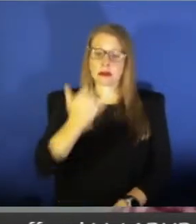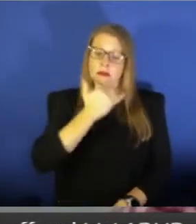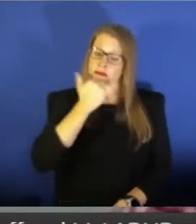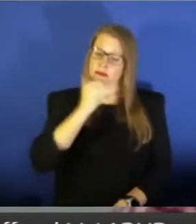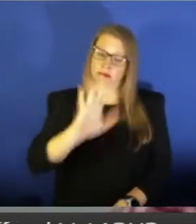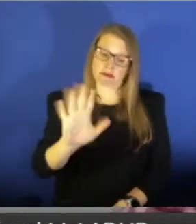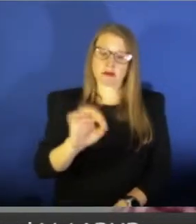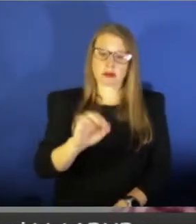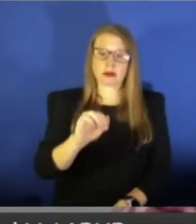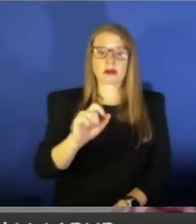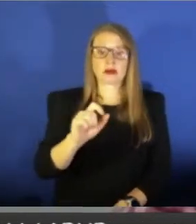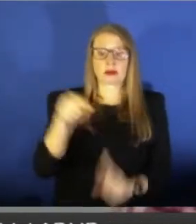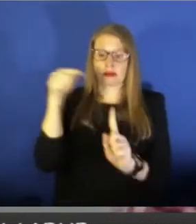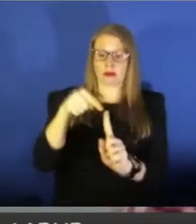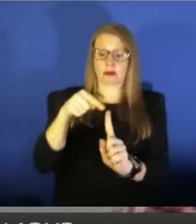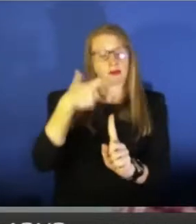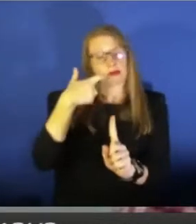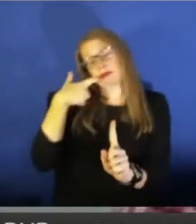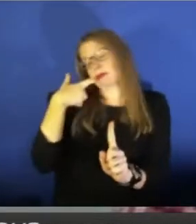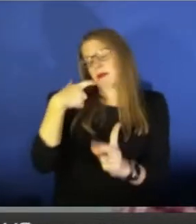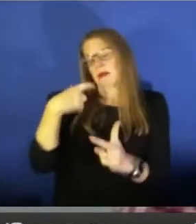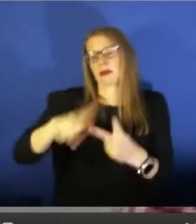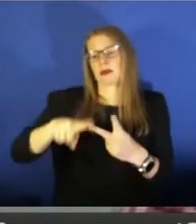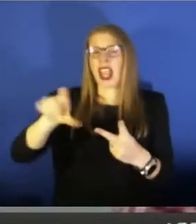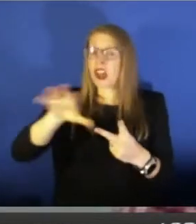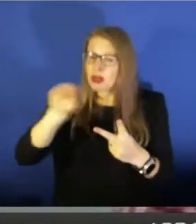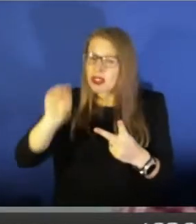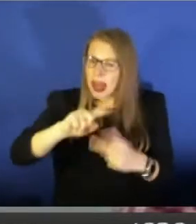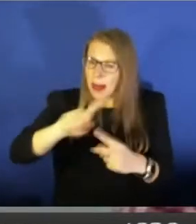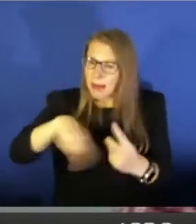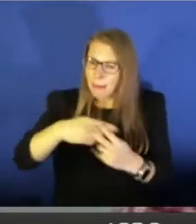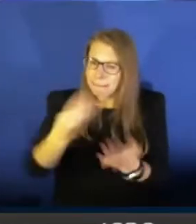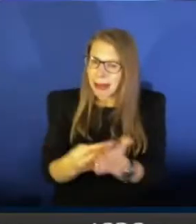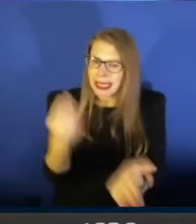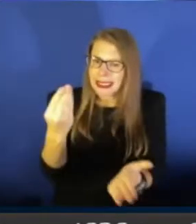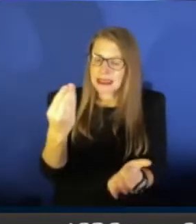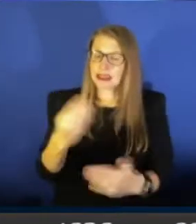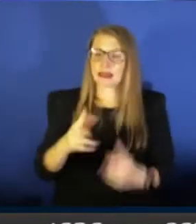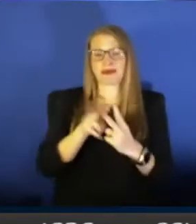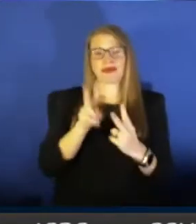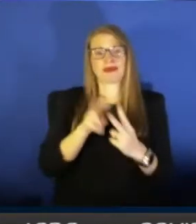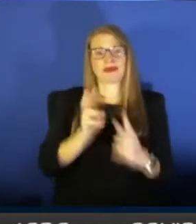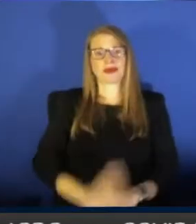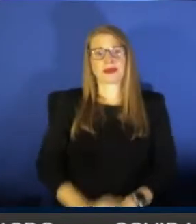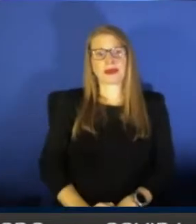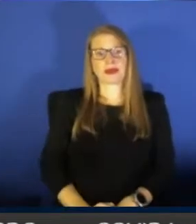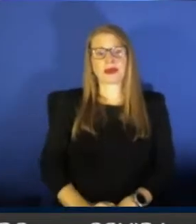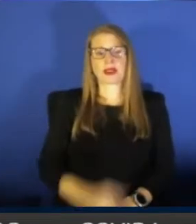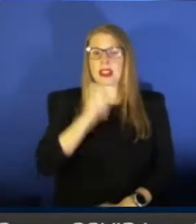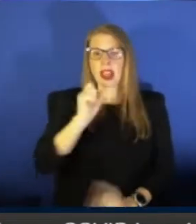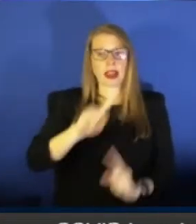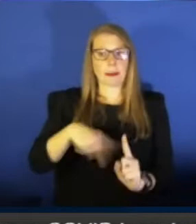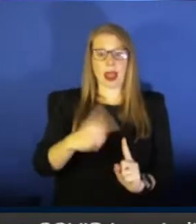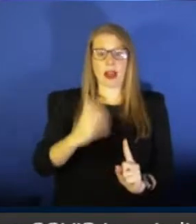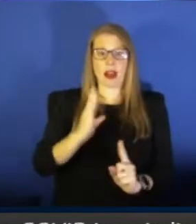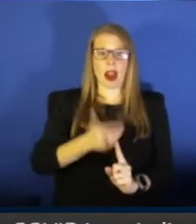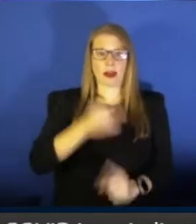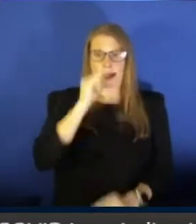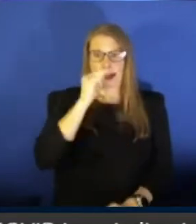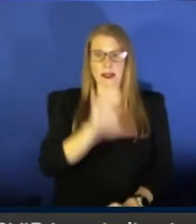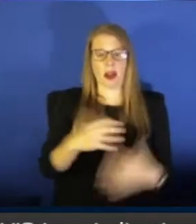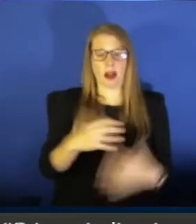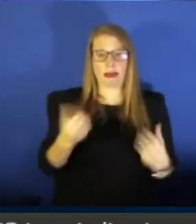actively seeking fentanyl-laced tablets. So I'm going to play the role of the naive parent, because I think, Sergeant, like you said,